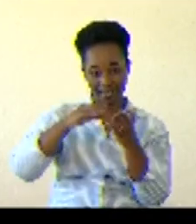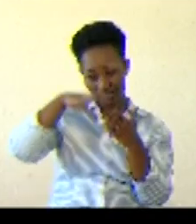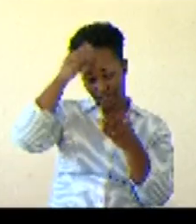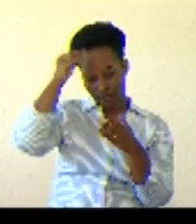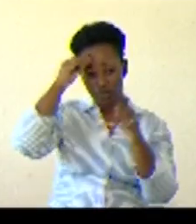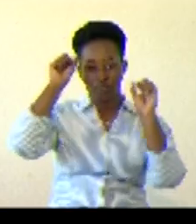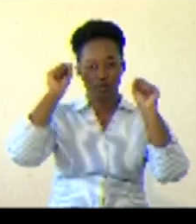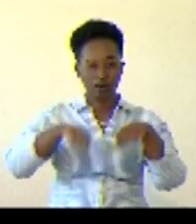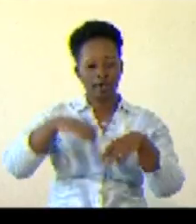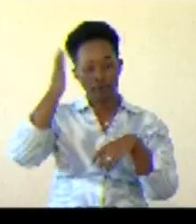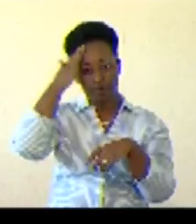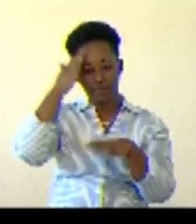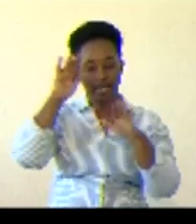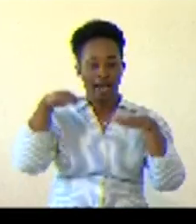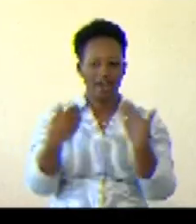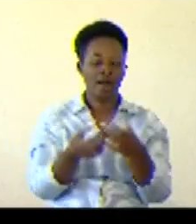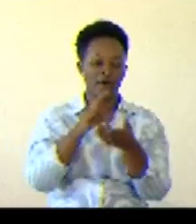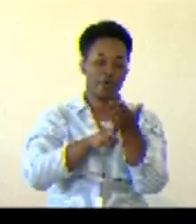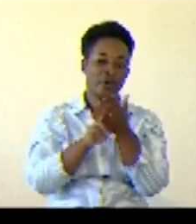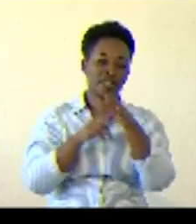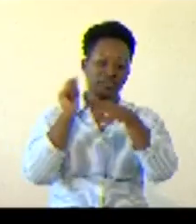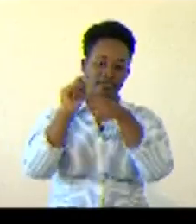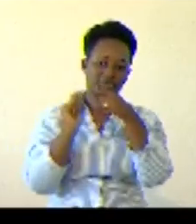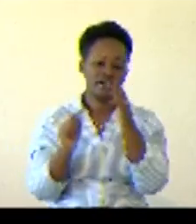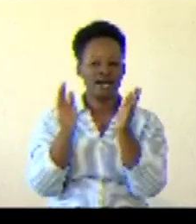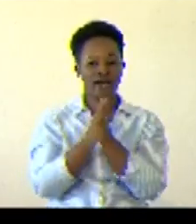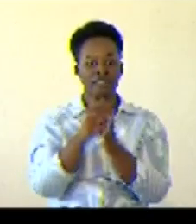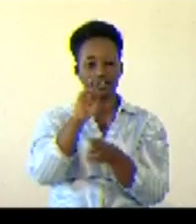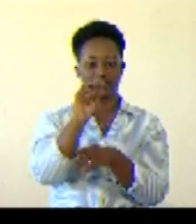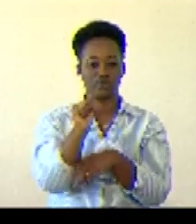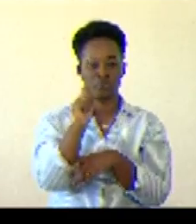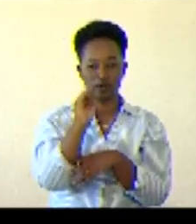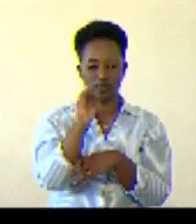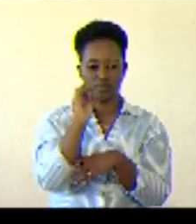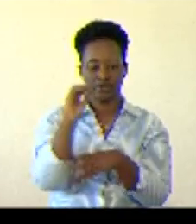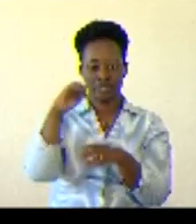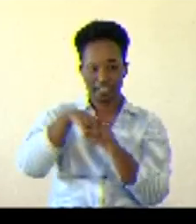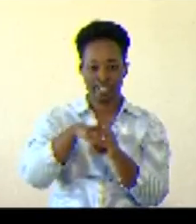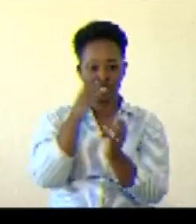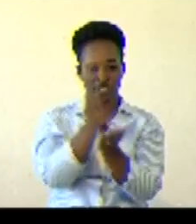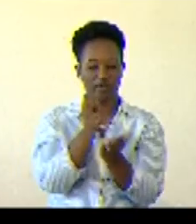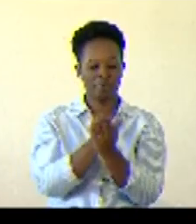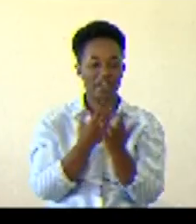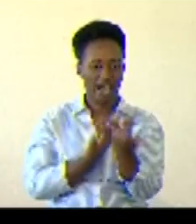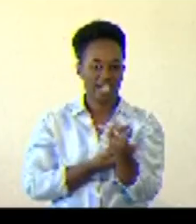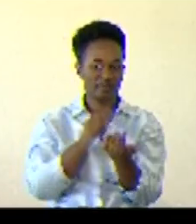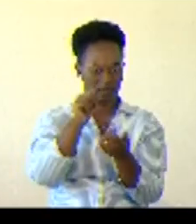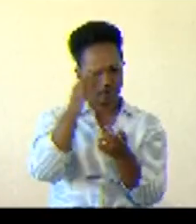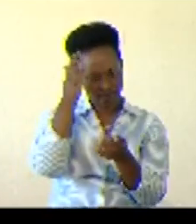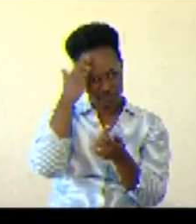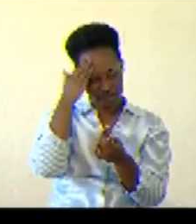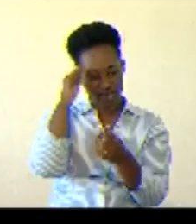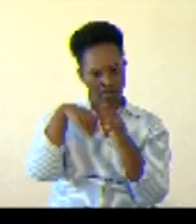be able to know how to apply fractions and ratios in economics. I expect you to be knowing that at the end of this